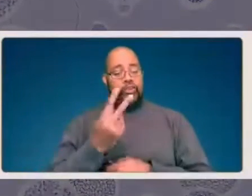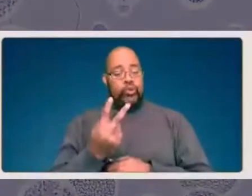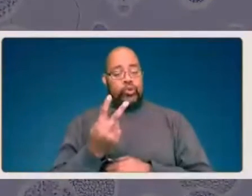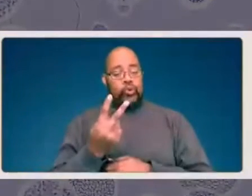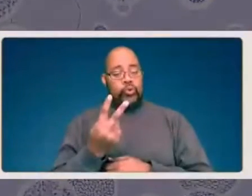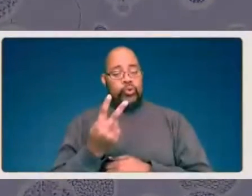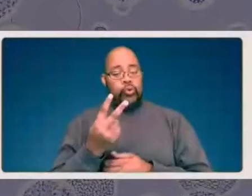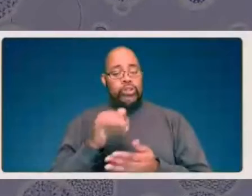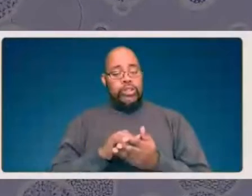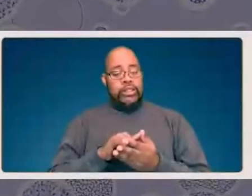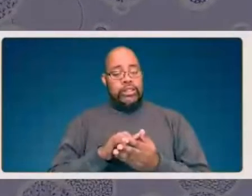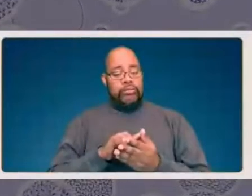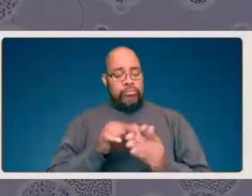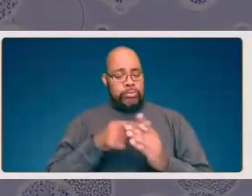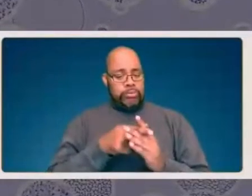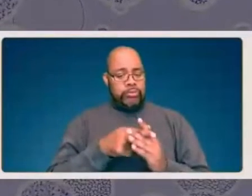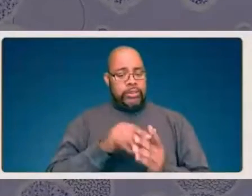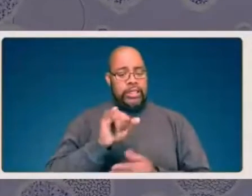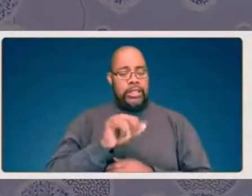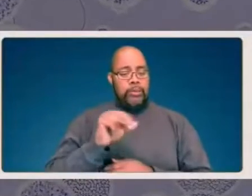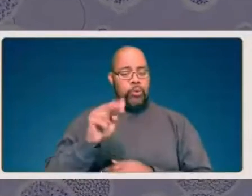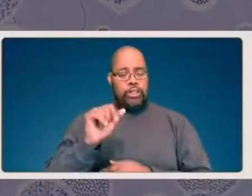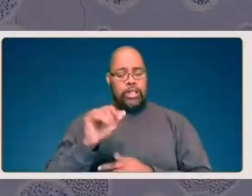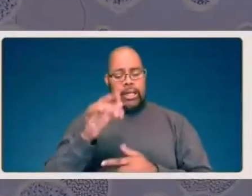S2 epitope immunogenicity.